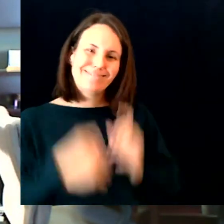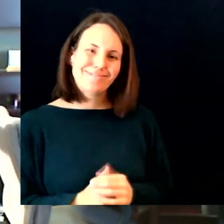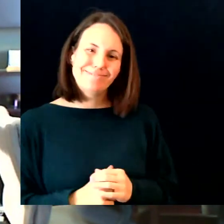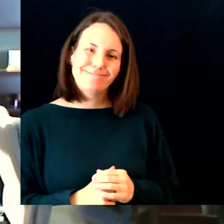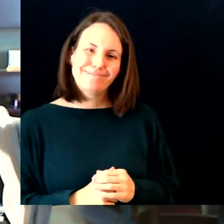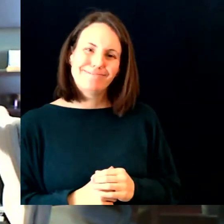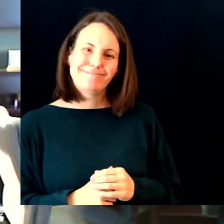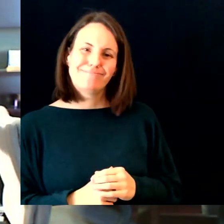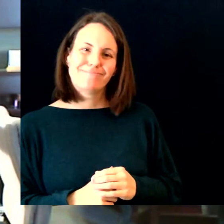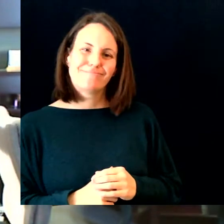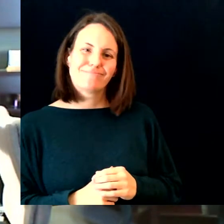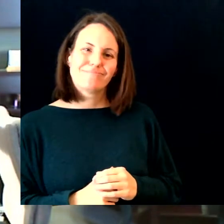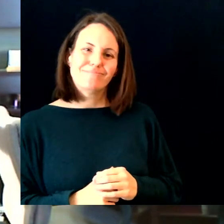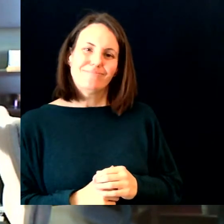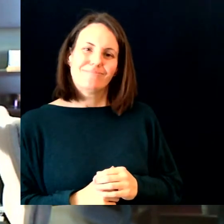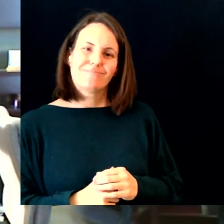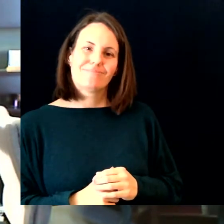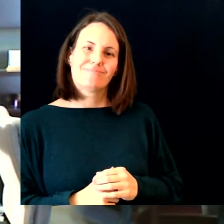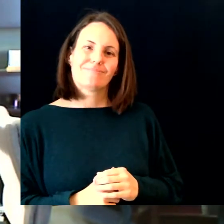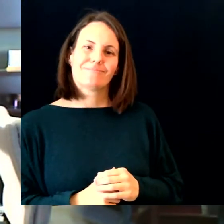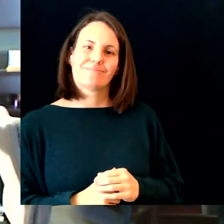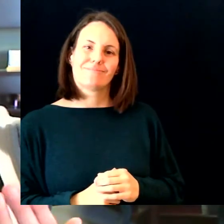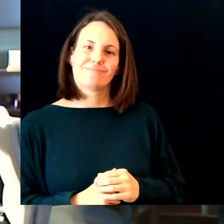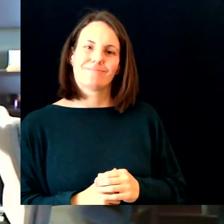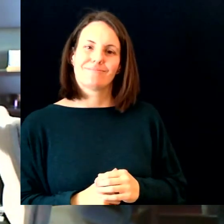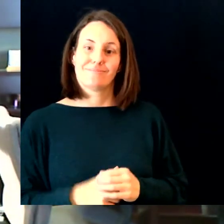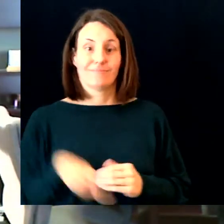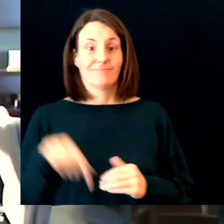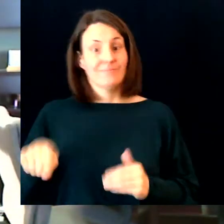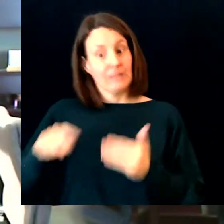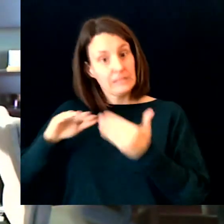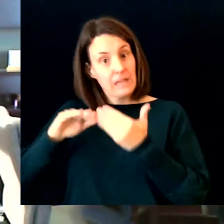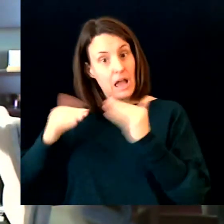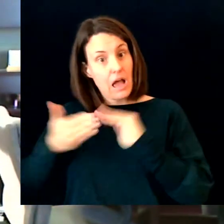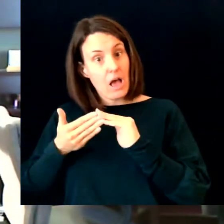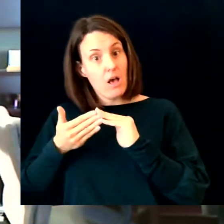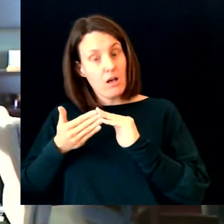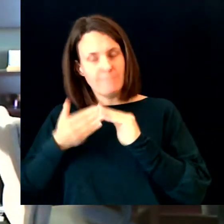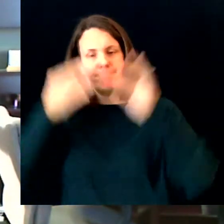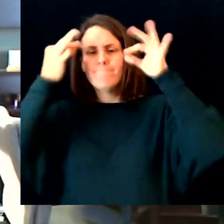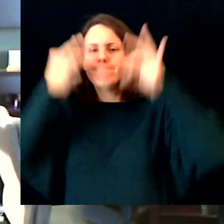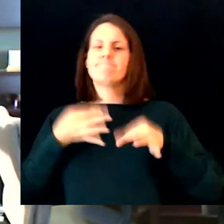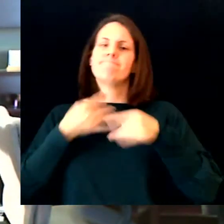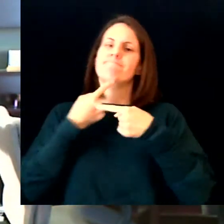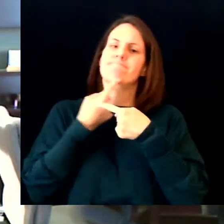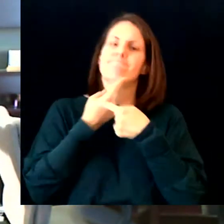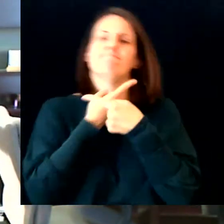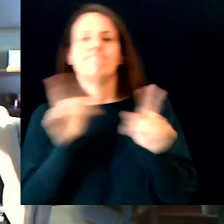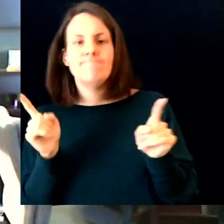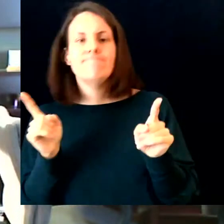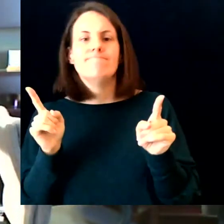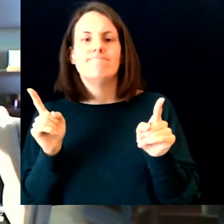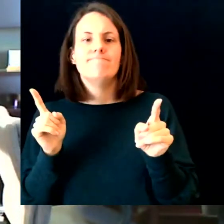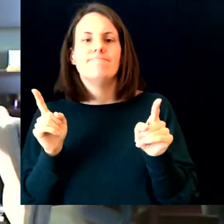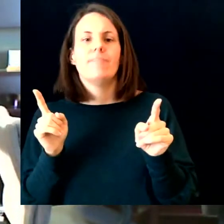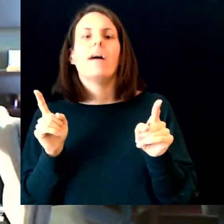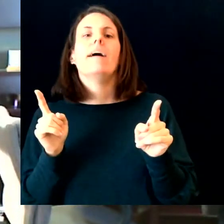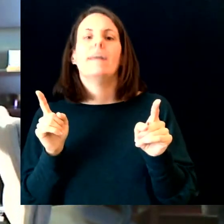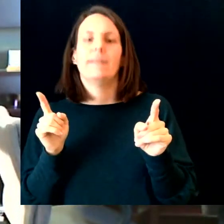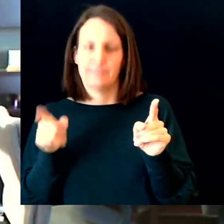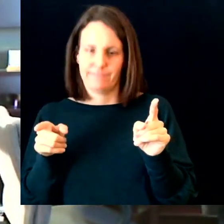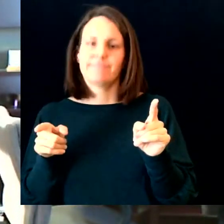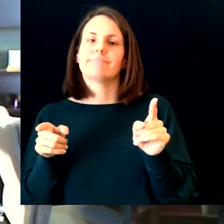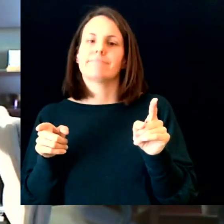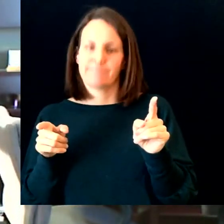do it. And so when you walk into a store that says masks are required or please wear a mask, we know that more people will